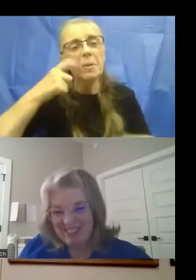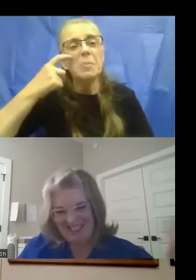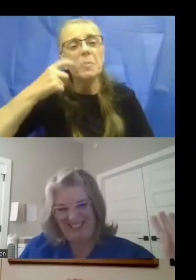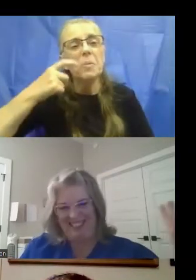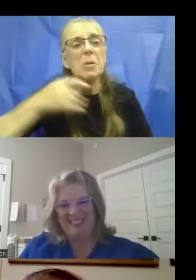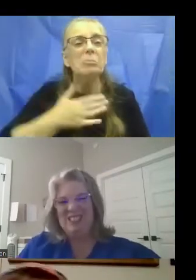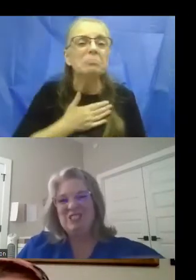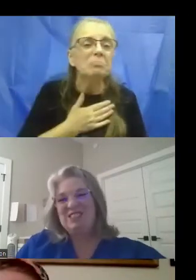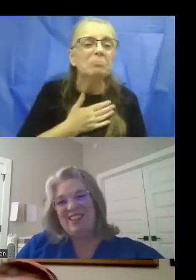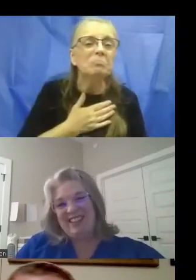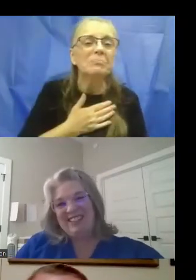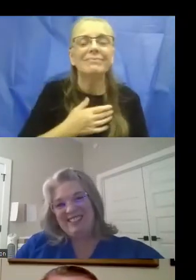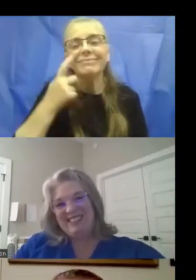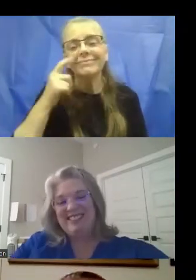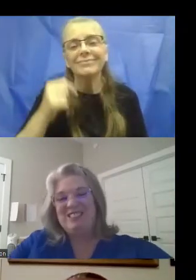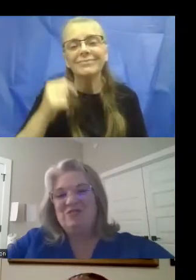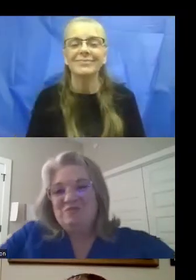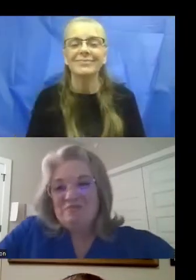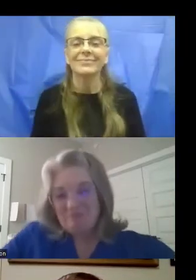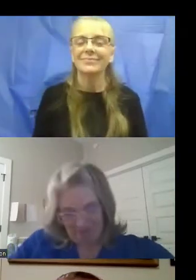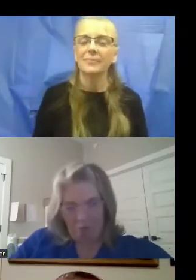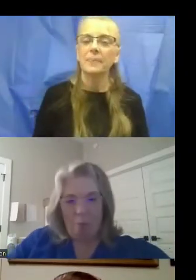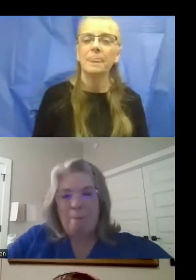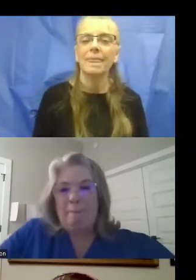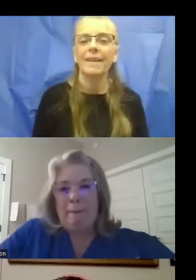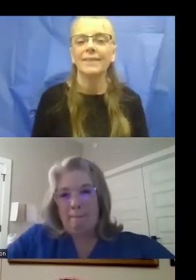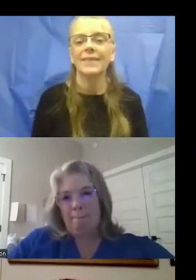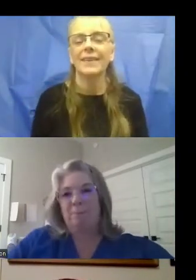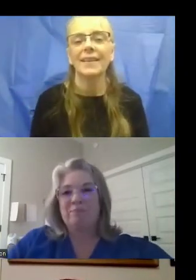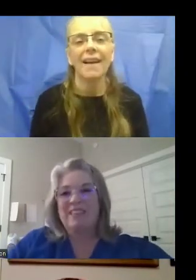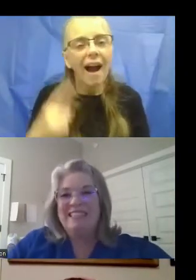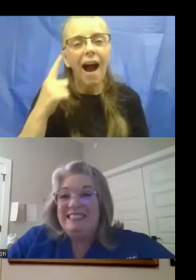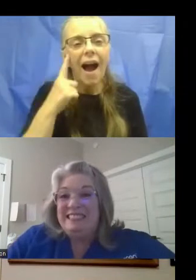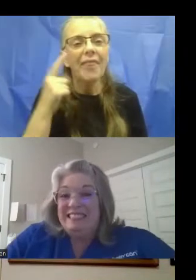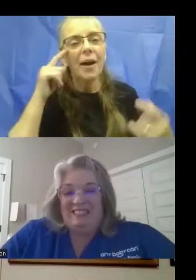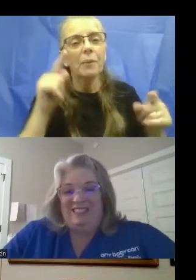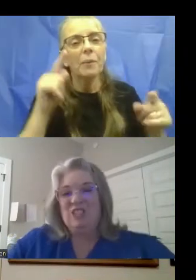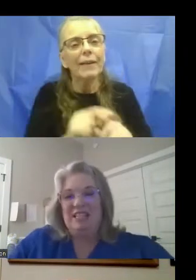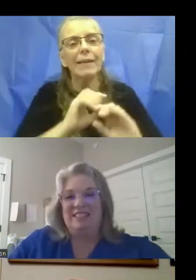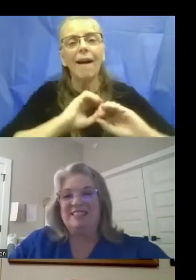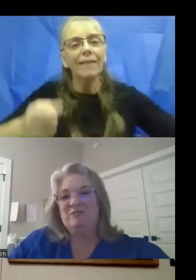know. I thought we talked that we weren't going to cry.